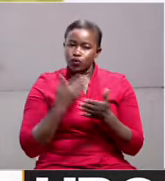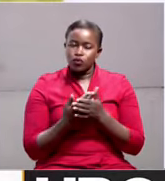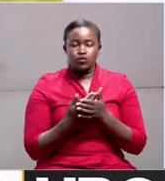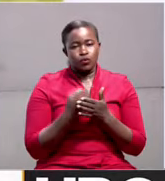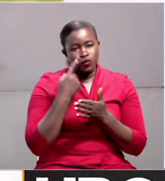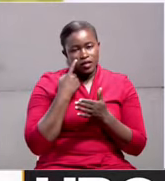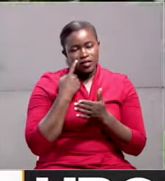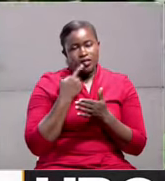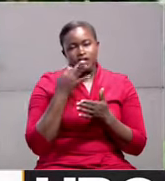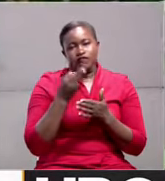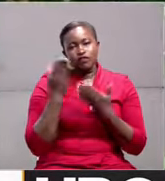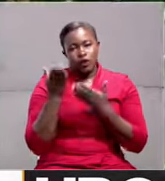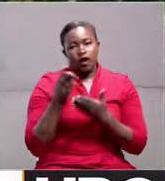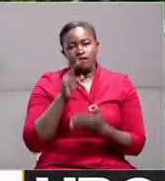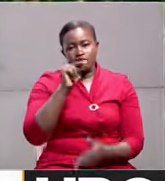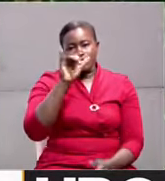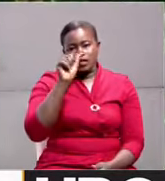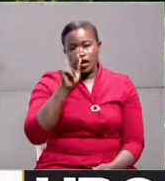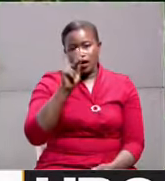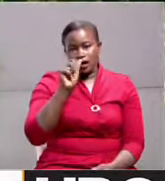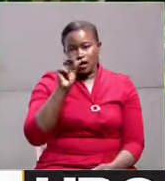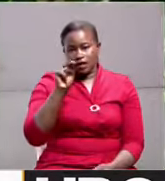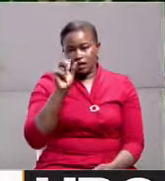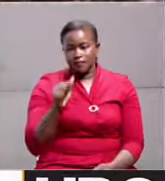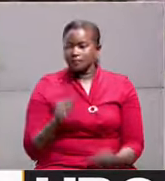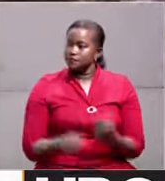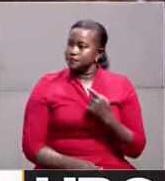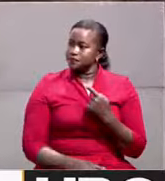if you have him on there.